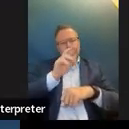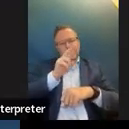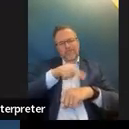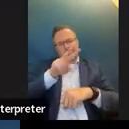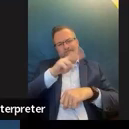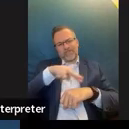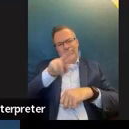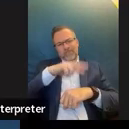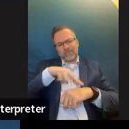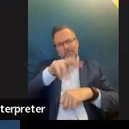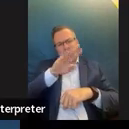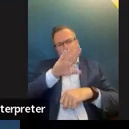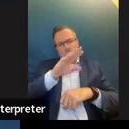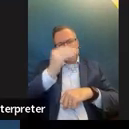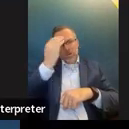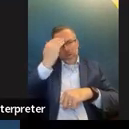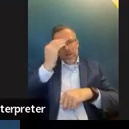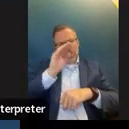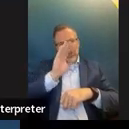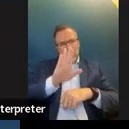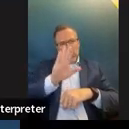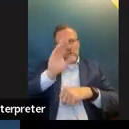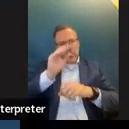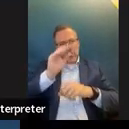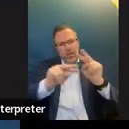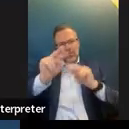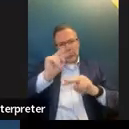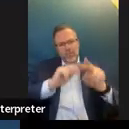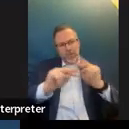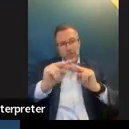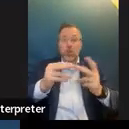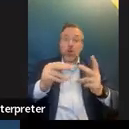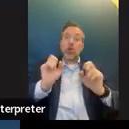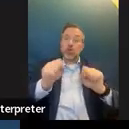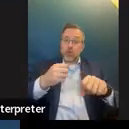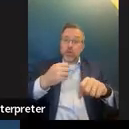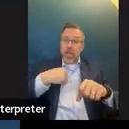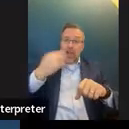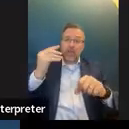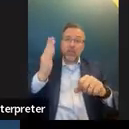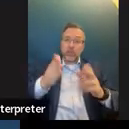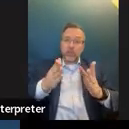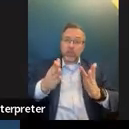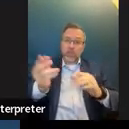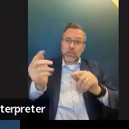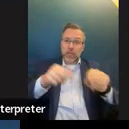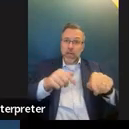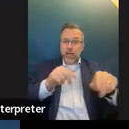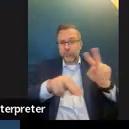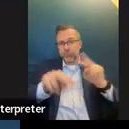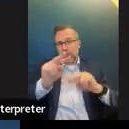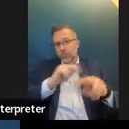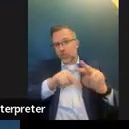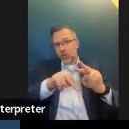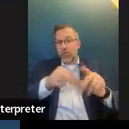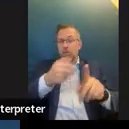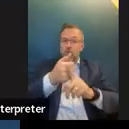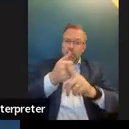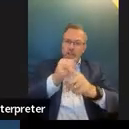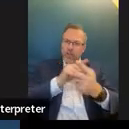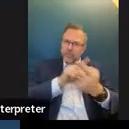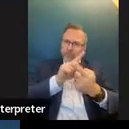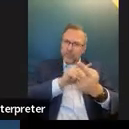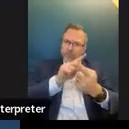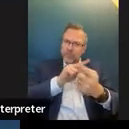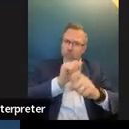past observation. You can do some observations. You could spend time working with the student and collecting your own